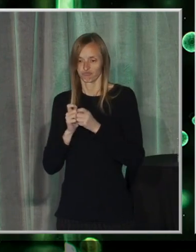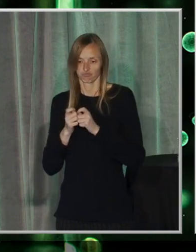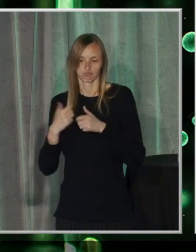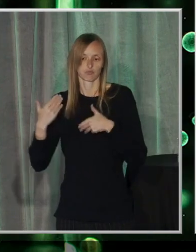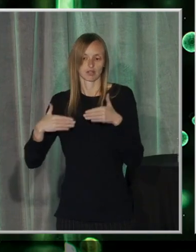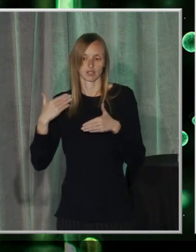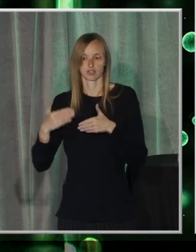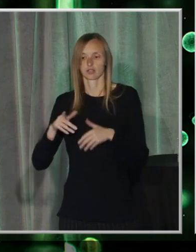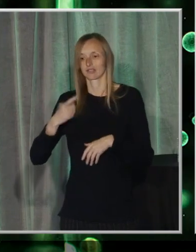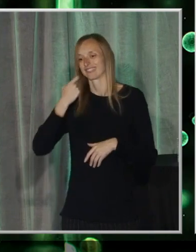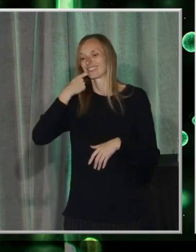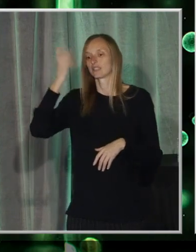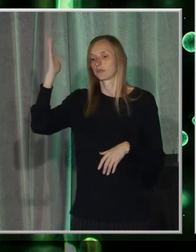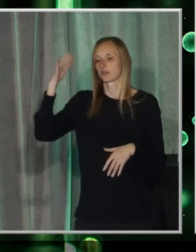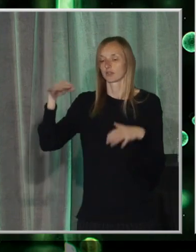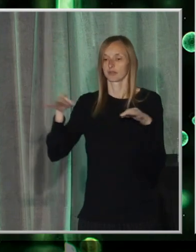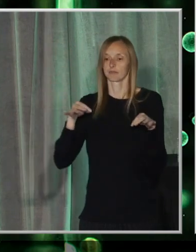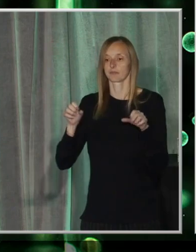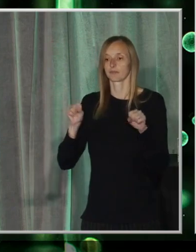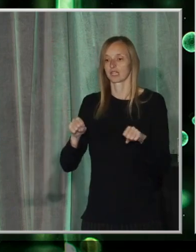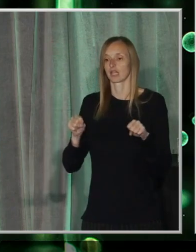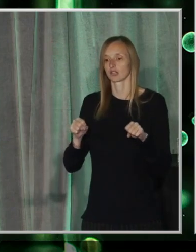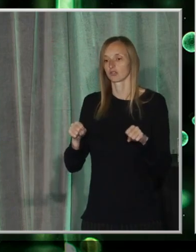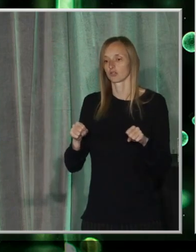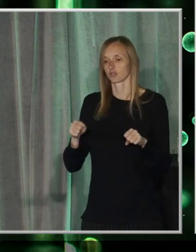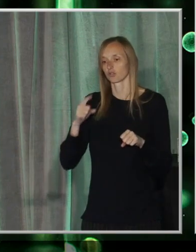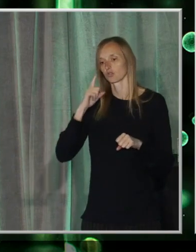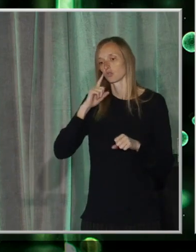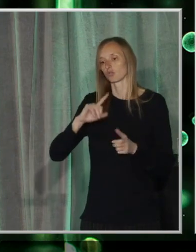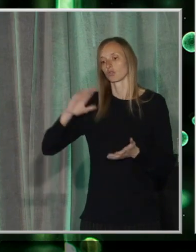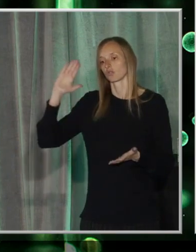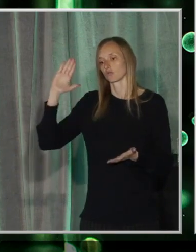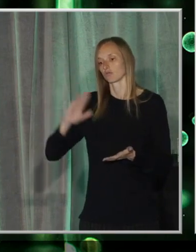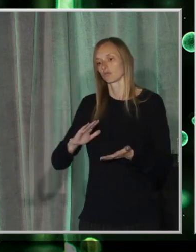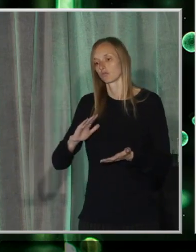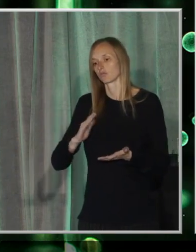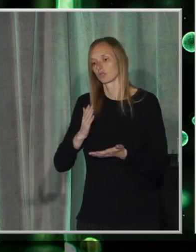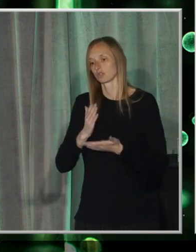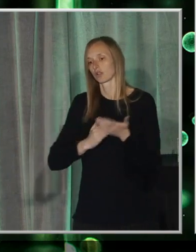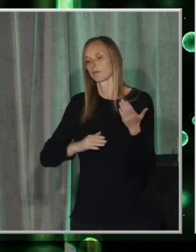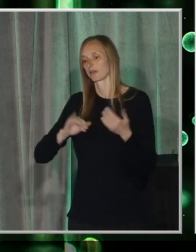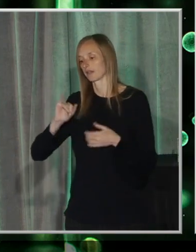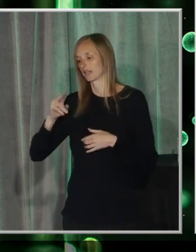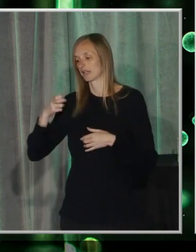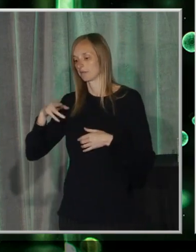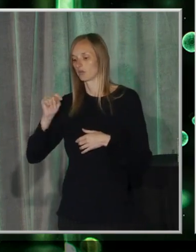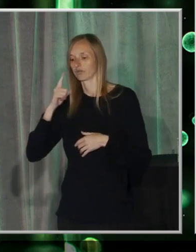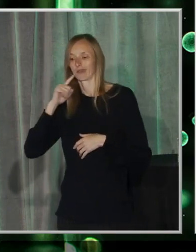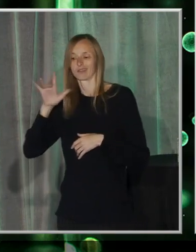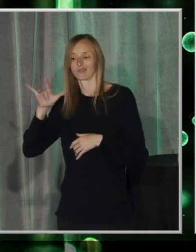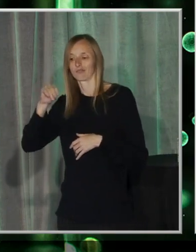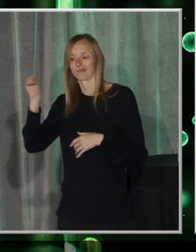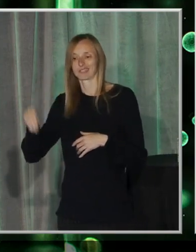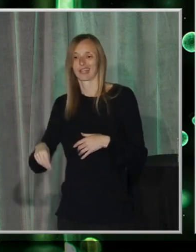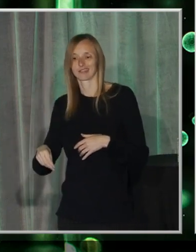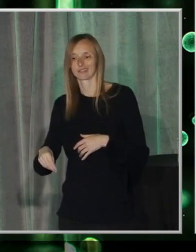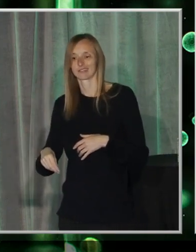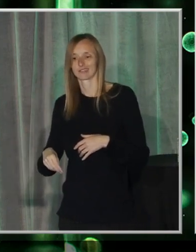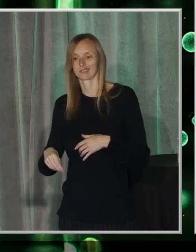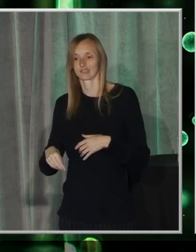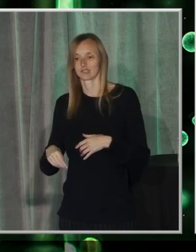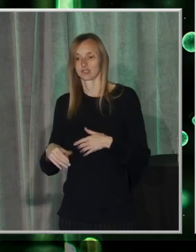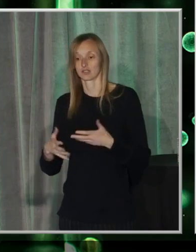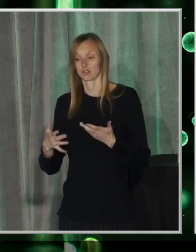that it has the potential for reducing some of the inputs by 25%. Have you done